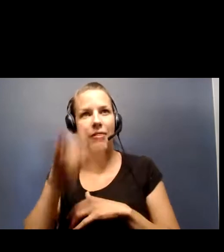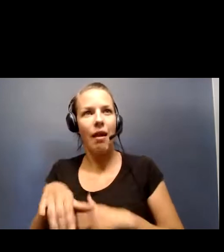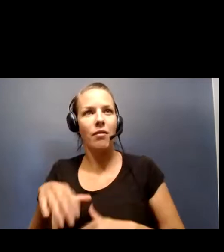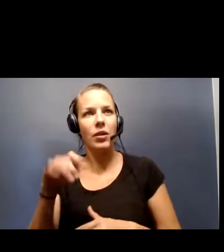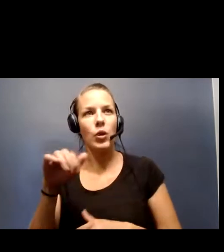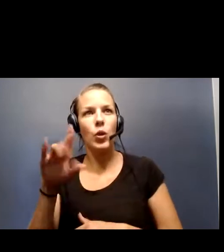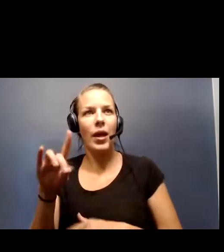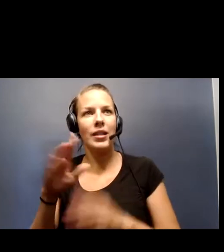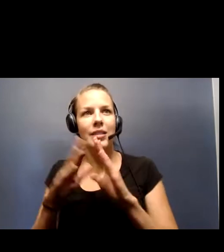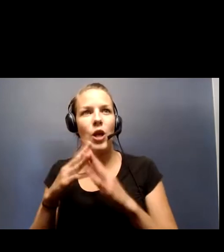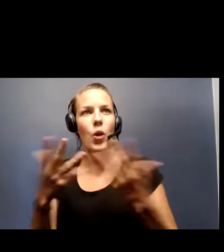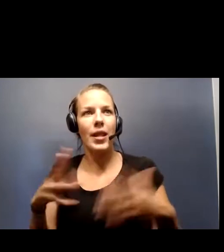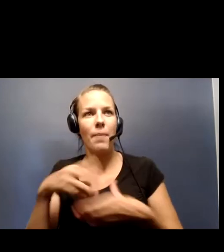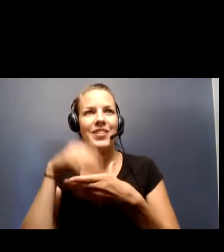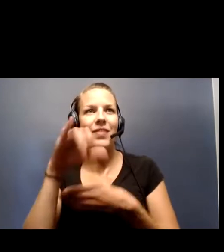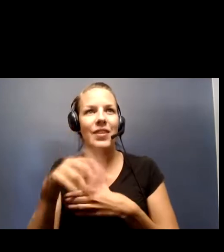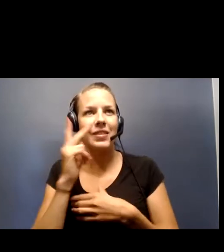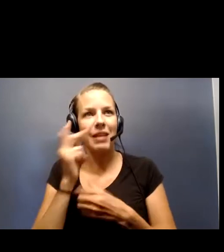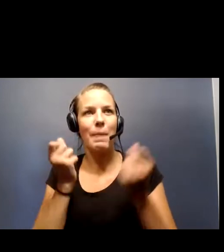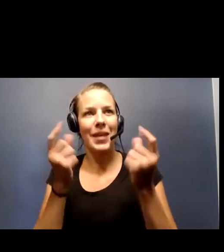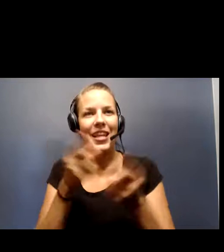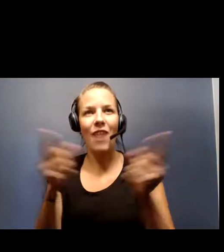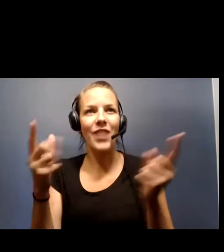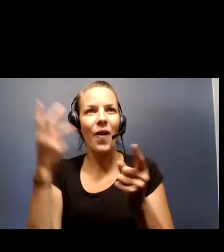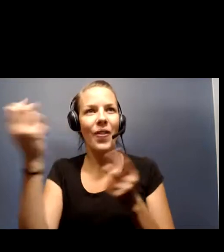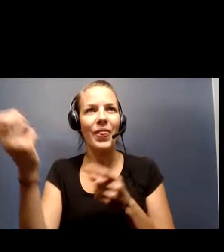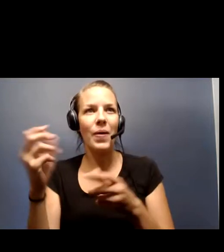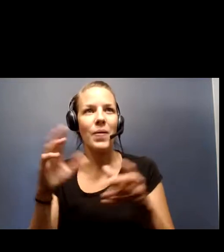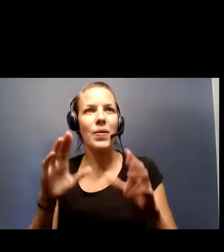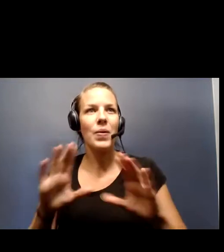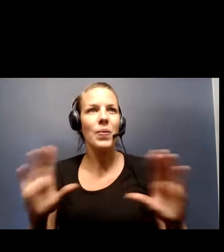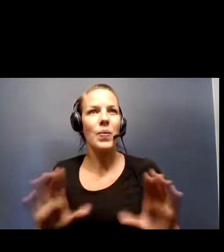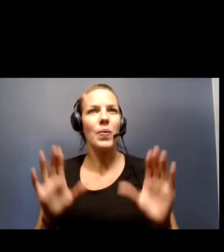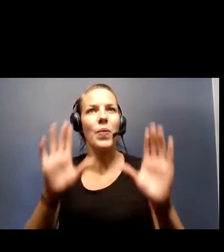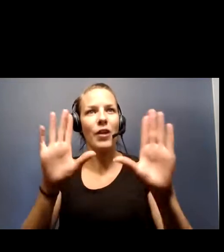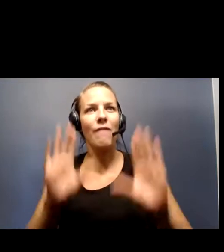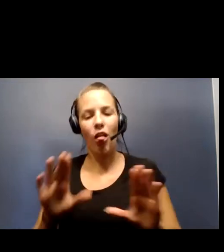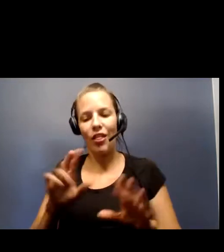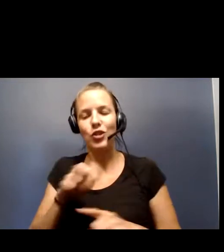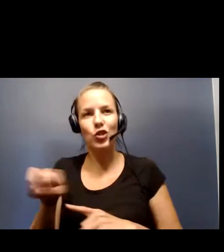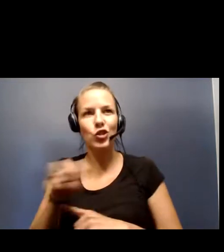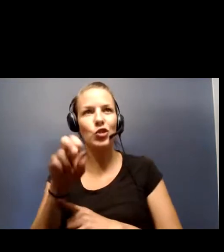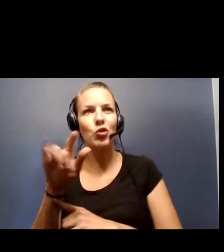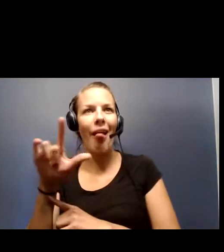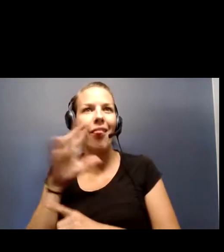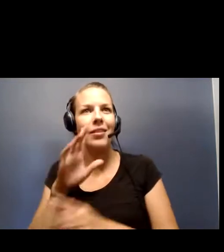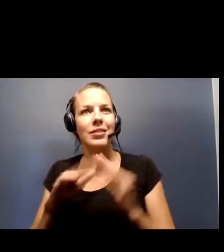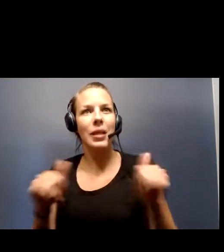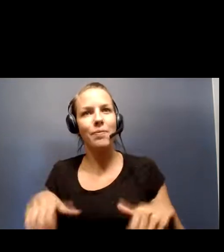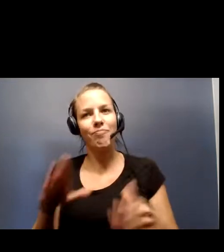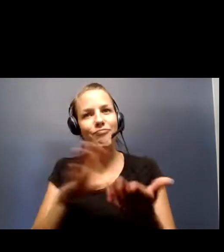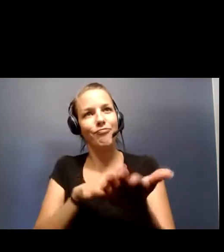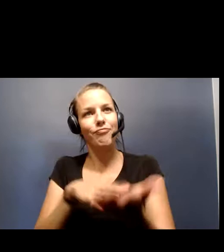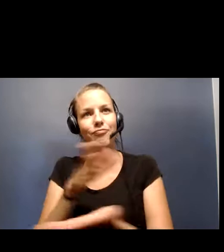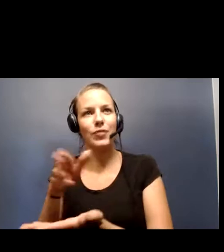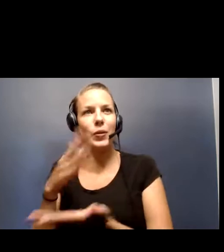one already. I've seen many of you out there on our wonderful trail systems. So kudos to those who have gotten out, gotten that new